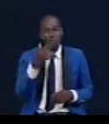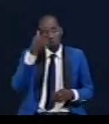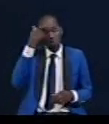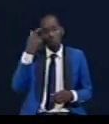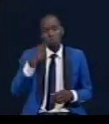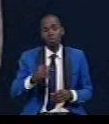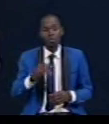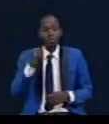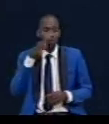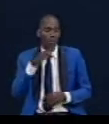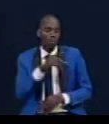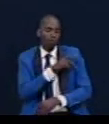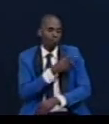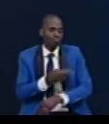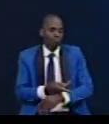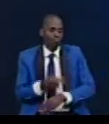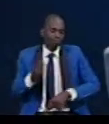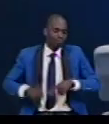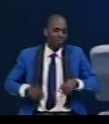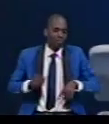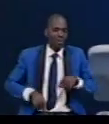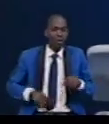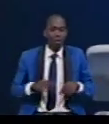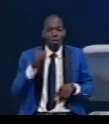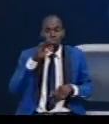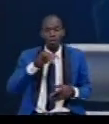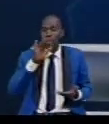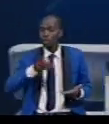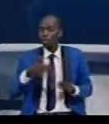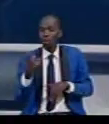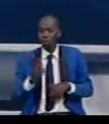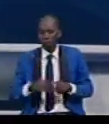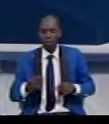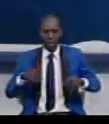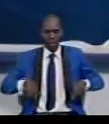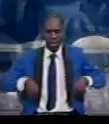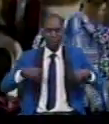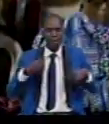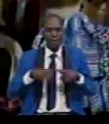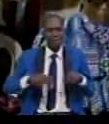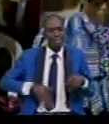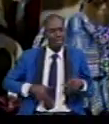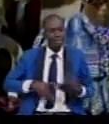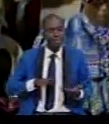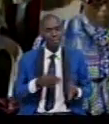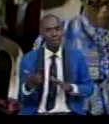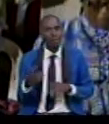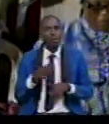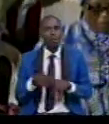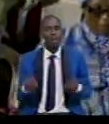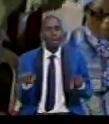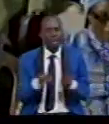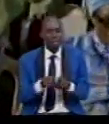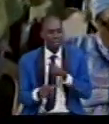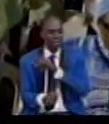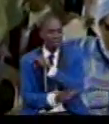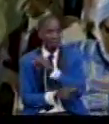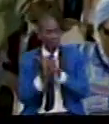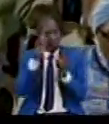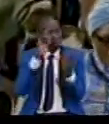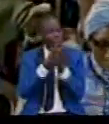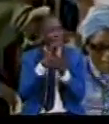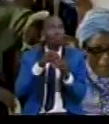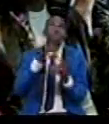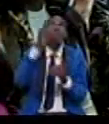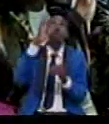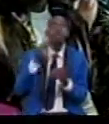body was dead. And he believed in God. Life came. I didn't hear the amen I was